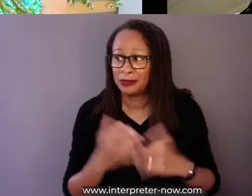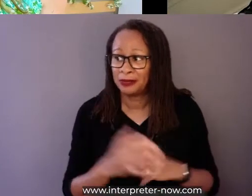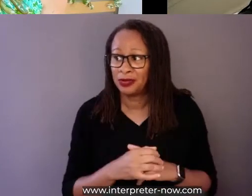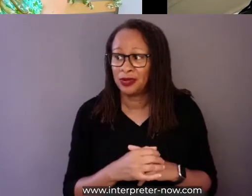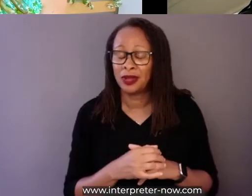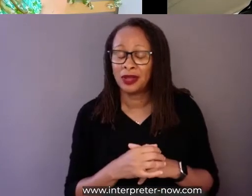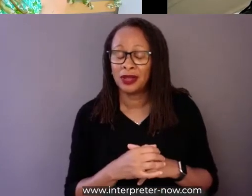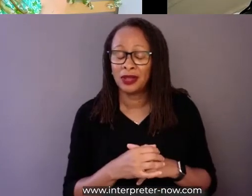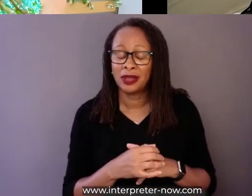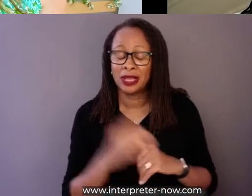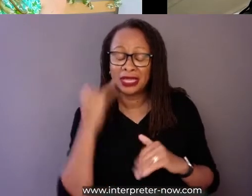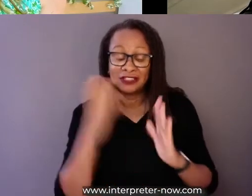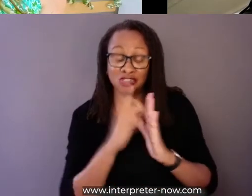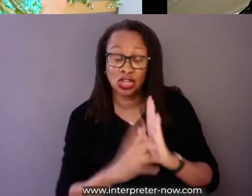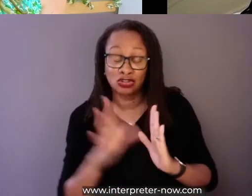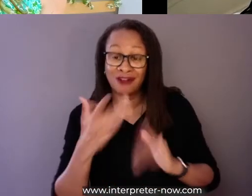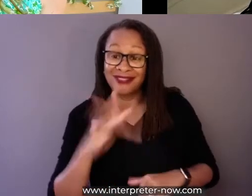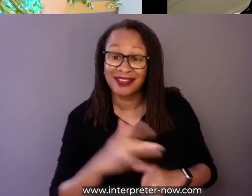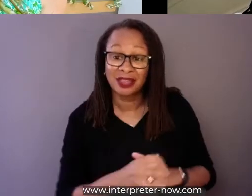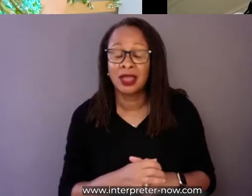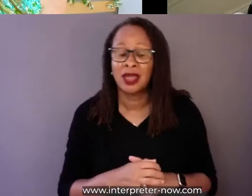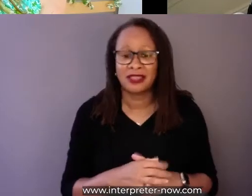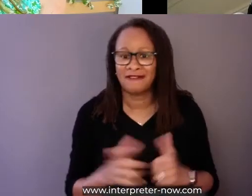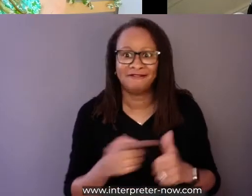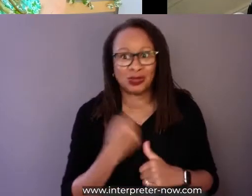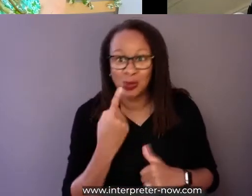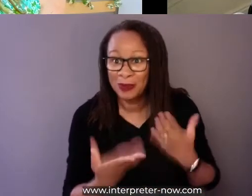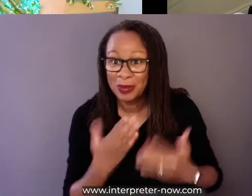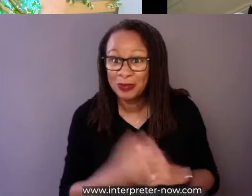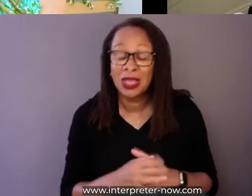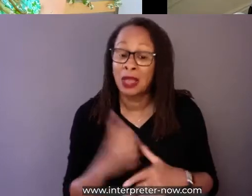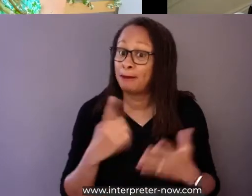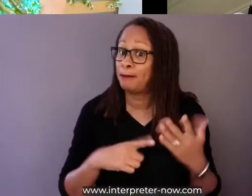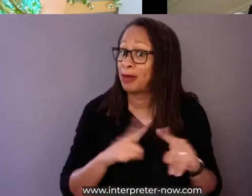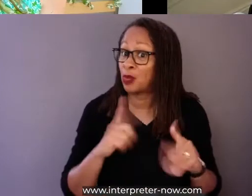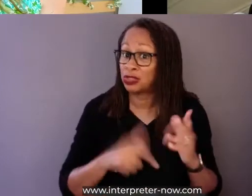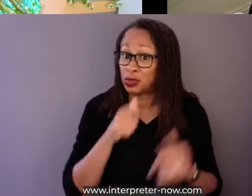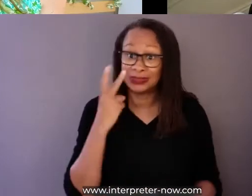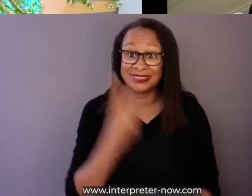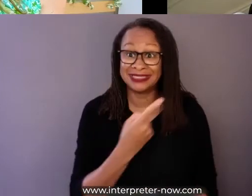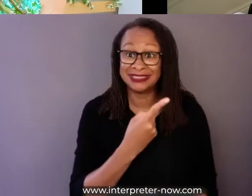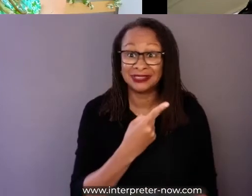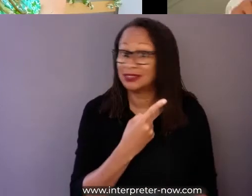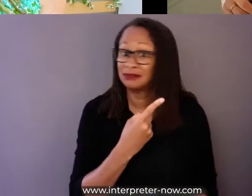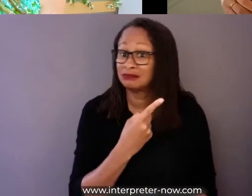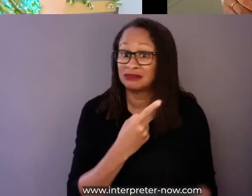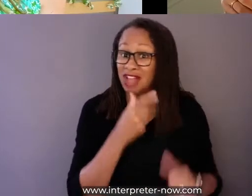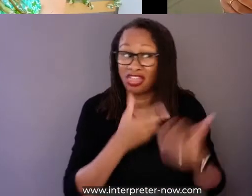lucky, got up there, that first one, maybe. Mm-hmm. But what you weren't seeing were all of